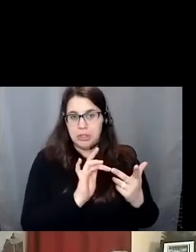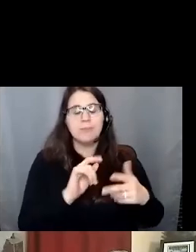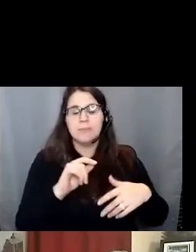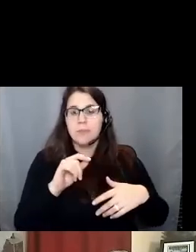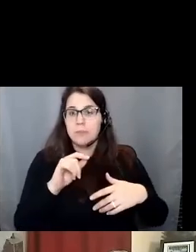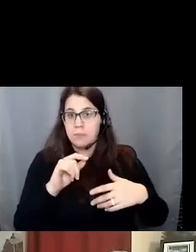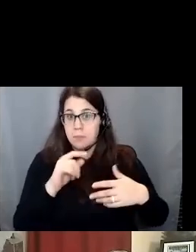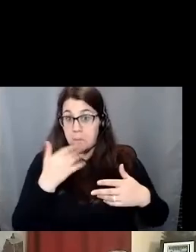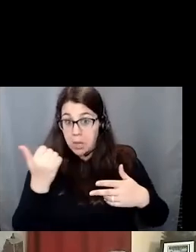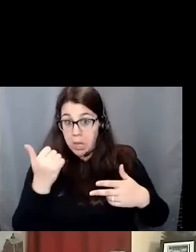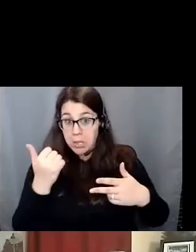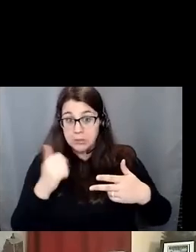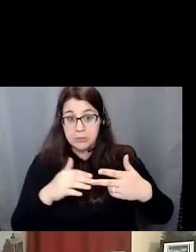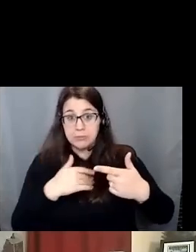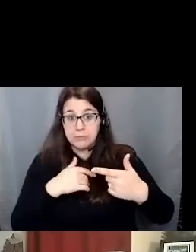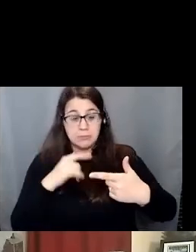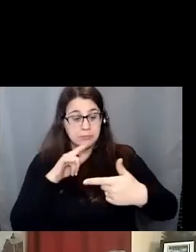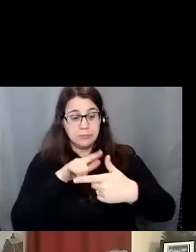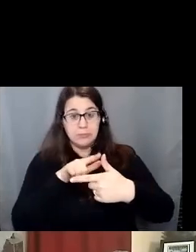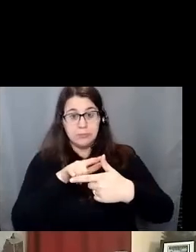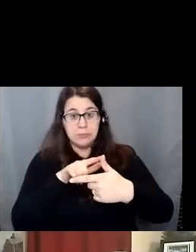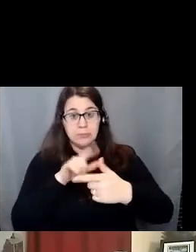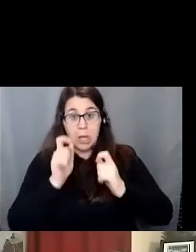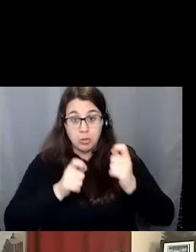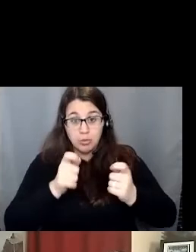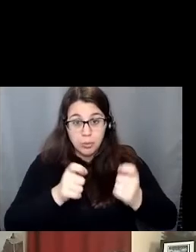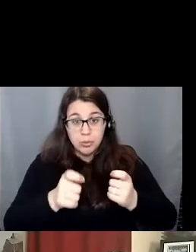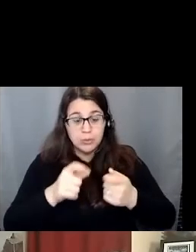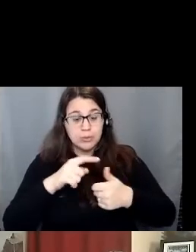is contributions and withdrawals. That's what most people use these